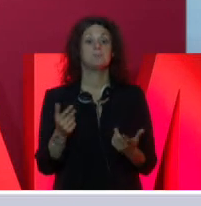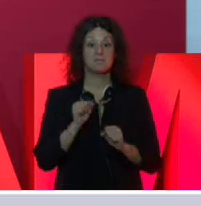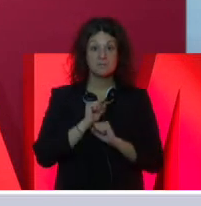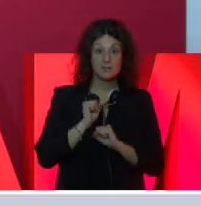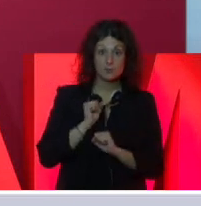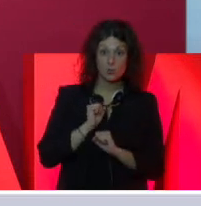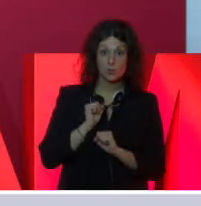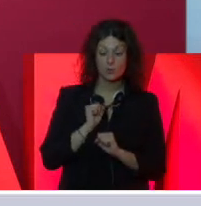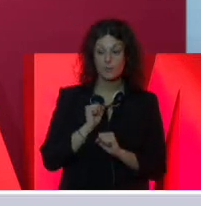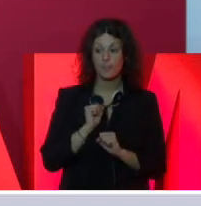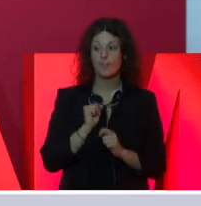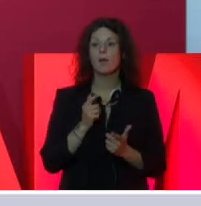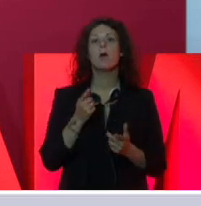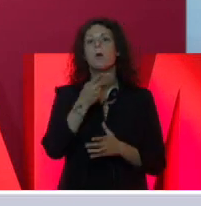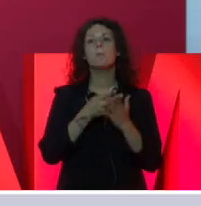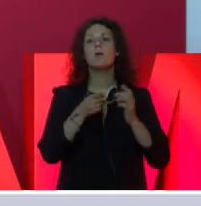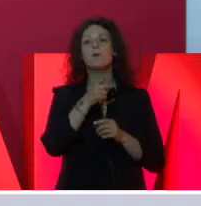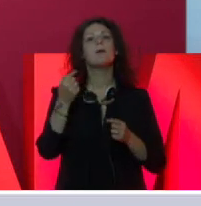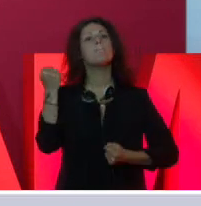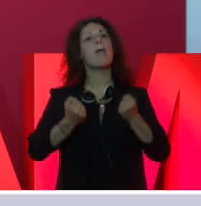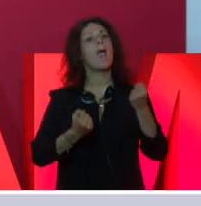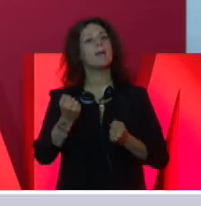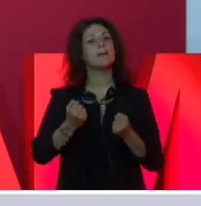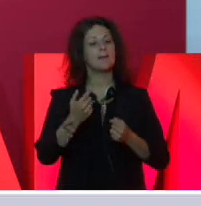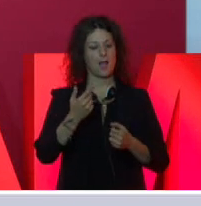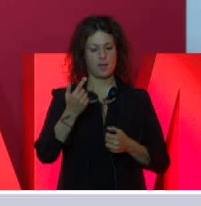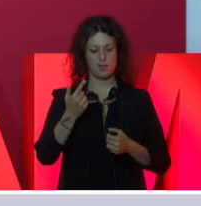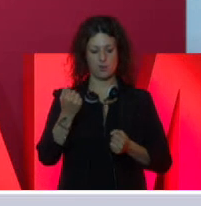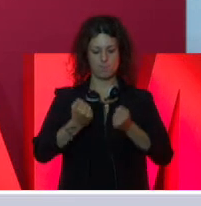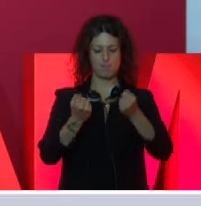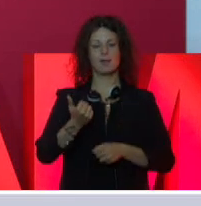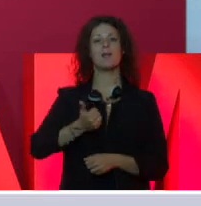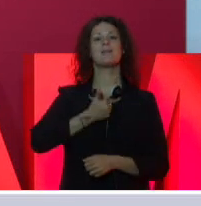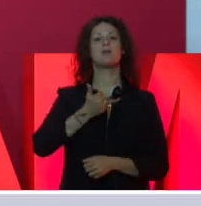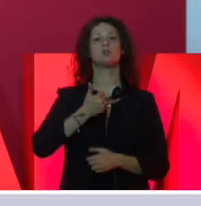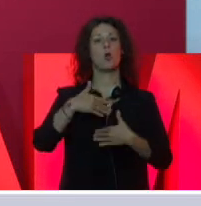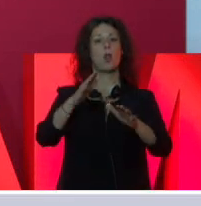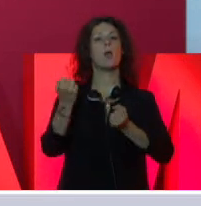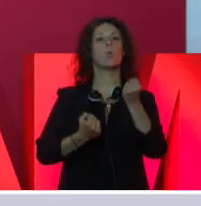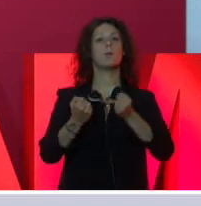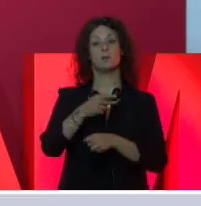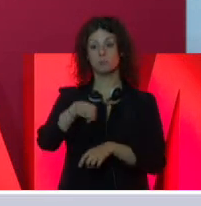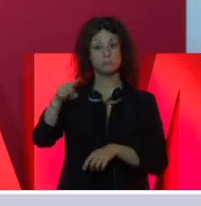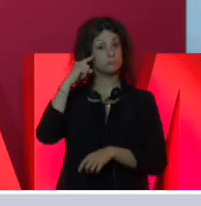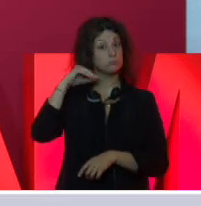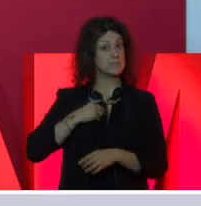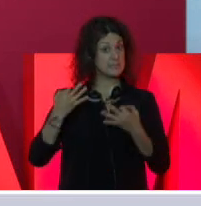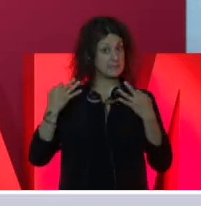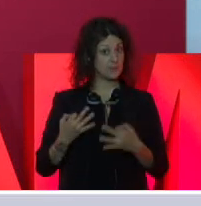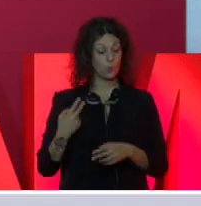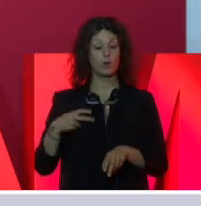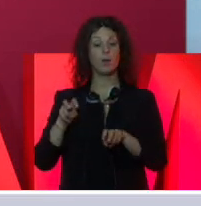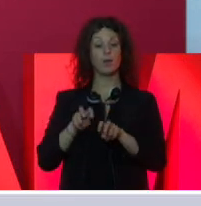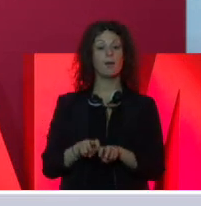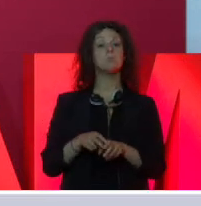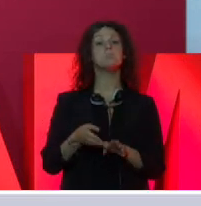effective? Are those reliable? Should we trust them? Should we trust the machines? The point is that